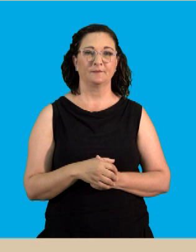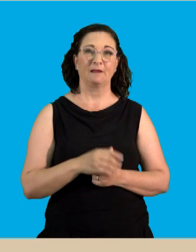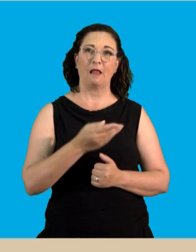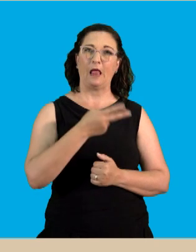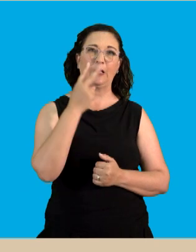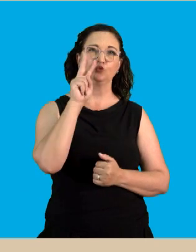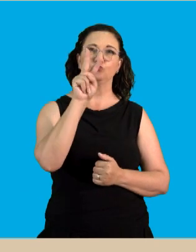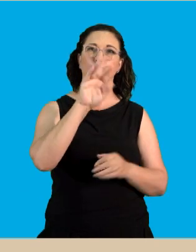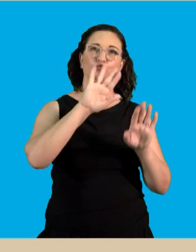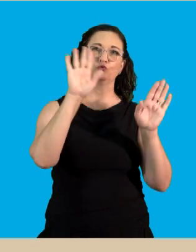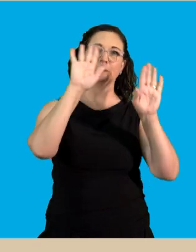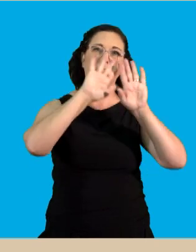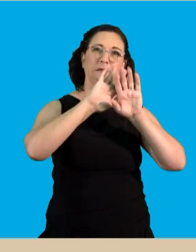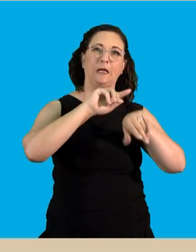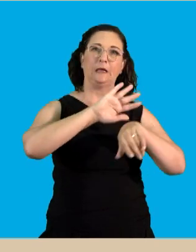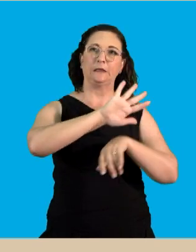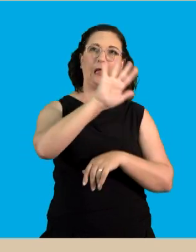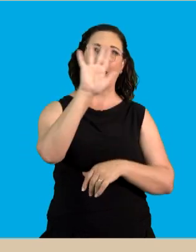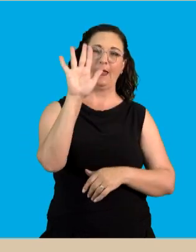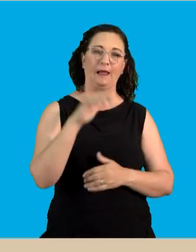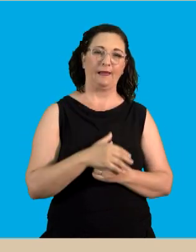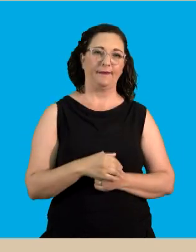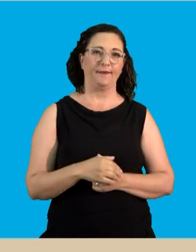the night sky,